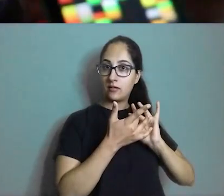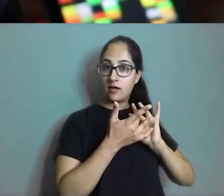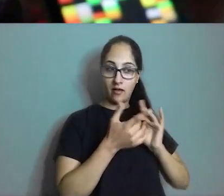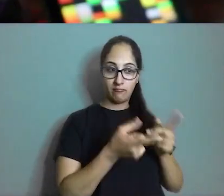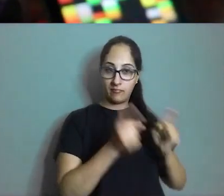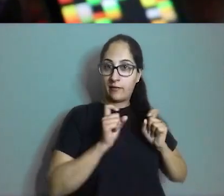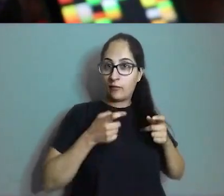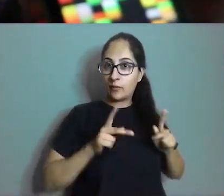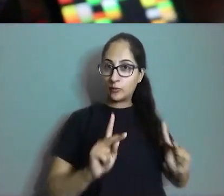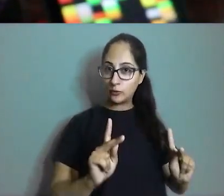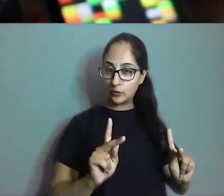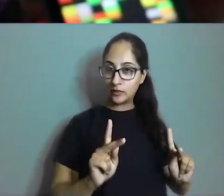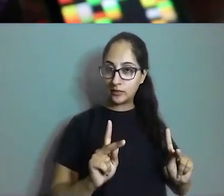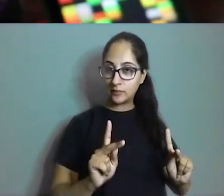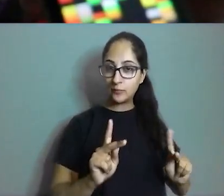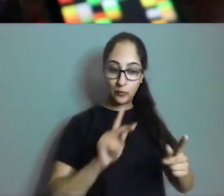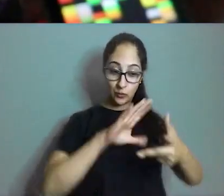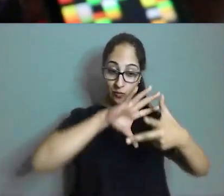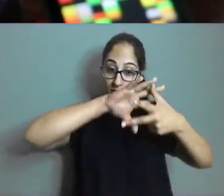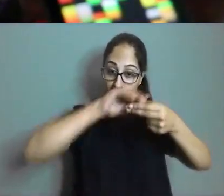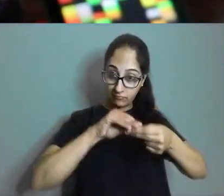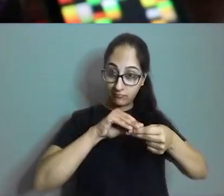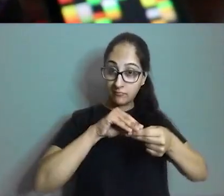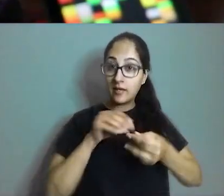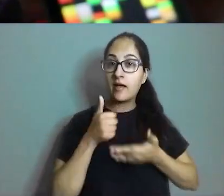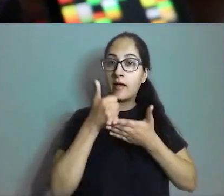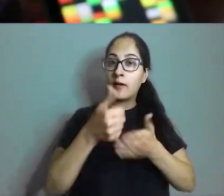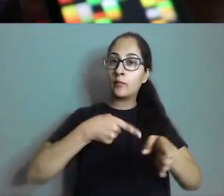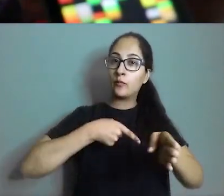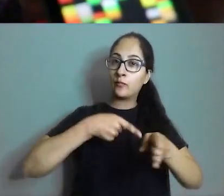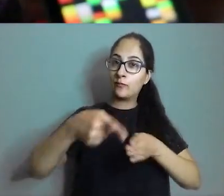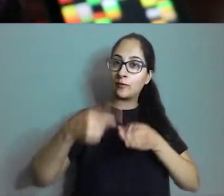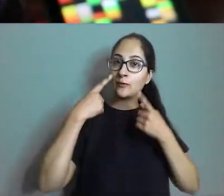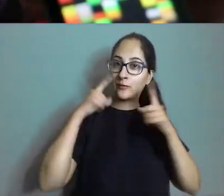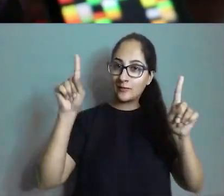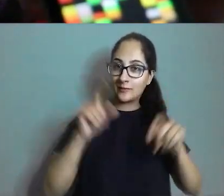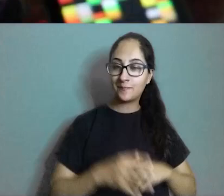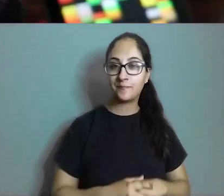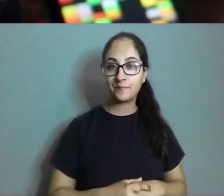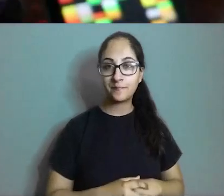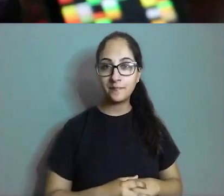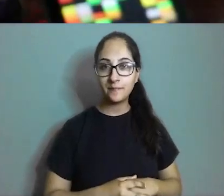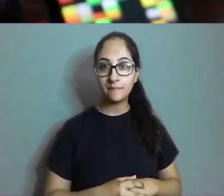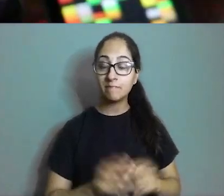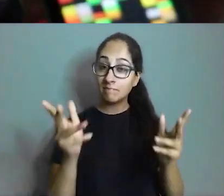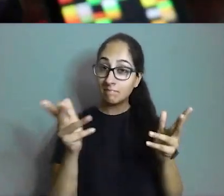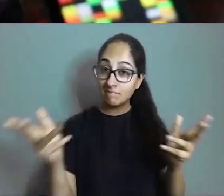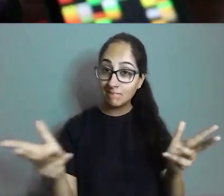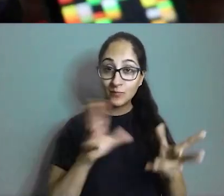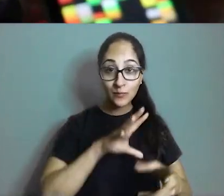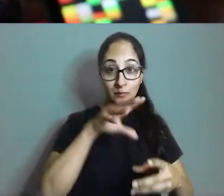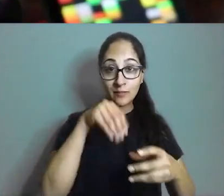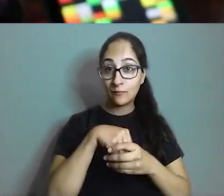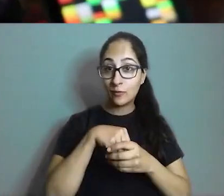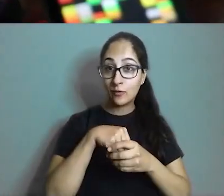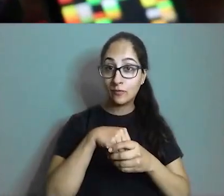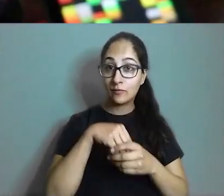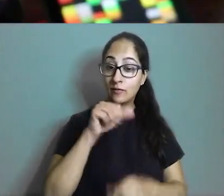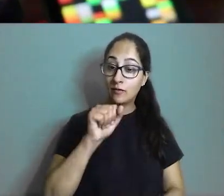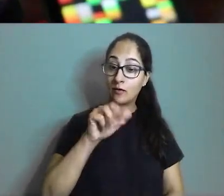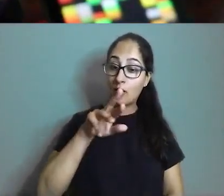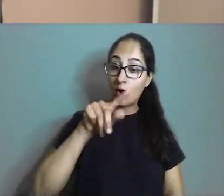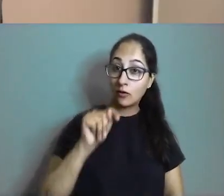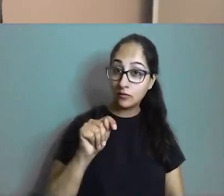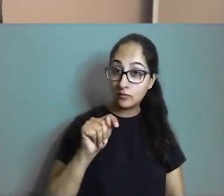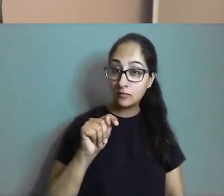stop, can connect you to something that you may have been pursuing for a while, and suddenly that actually starts to become